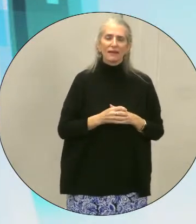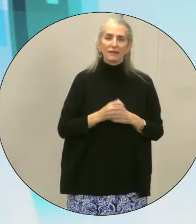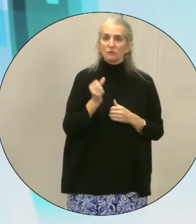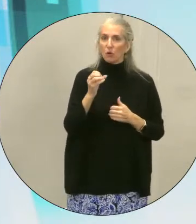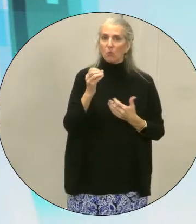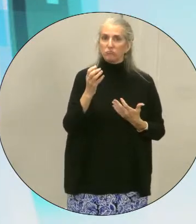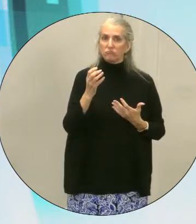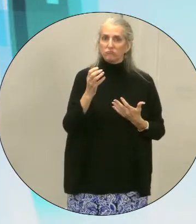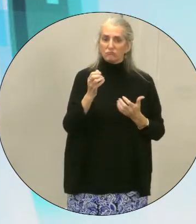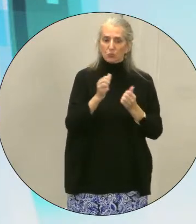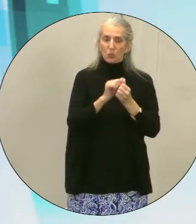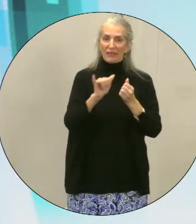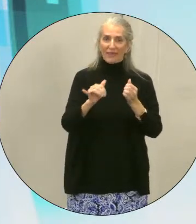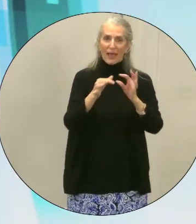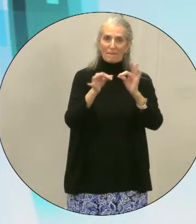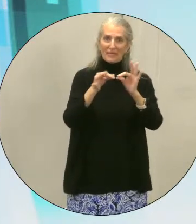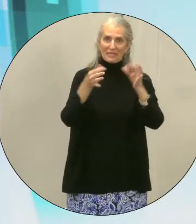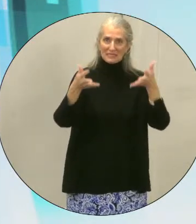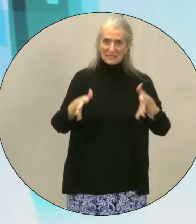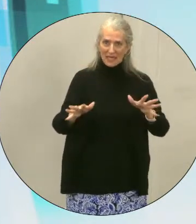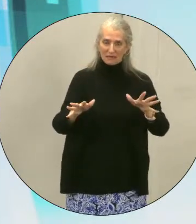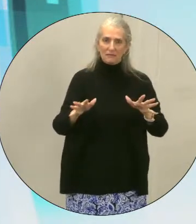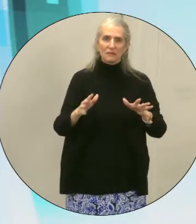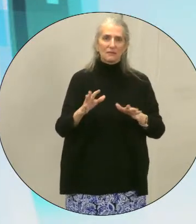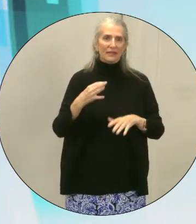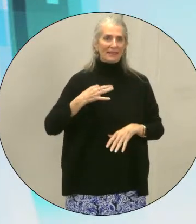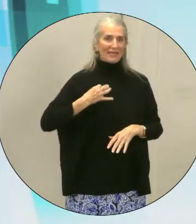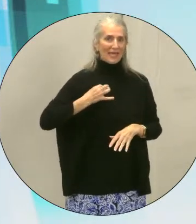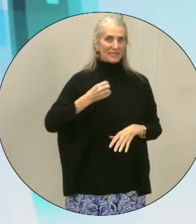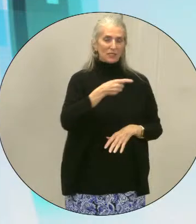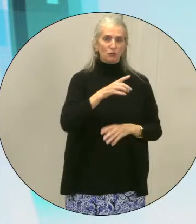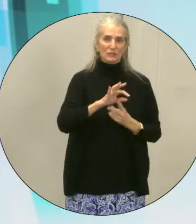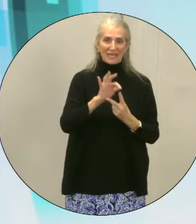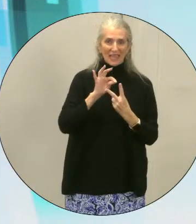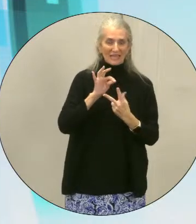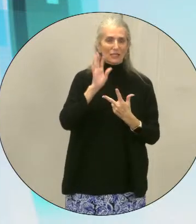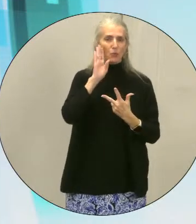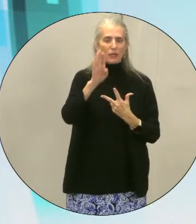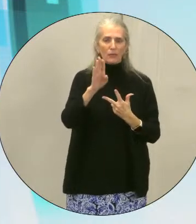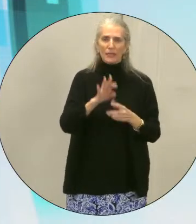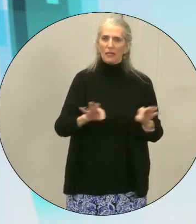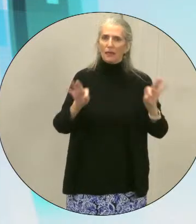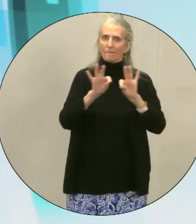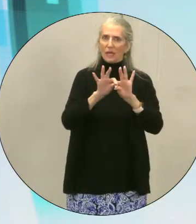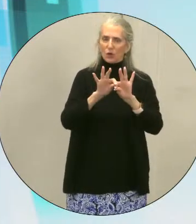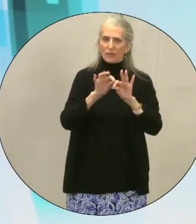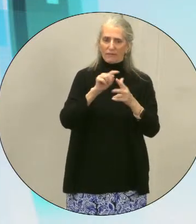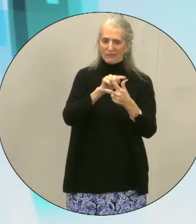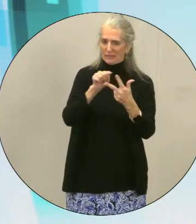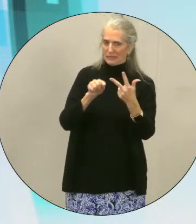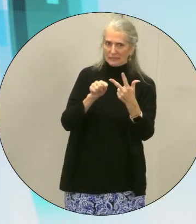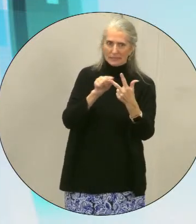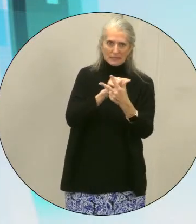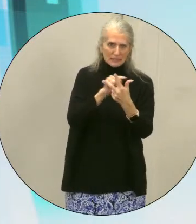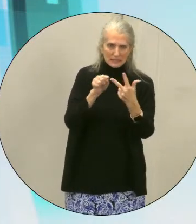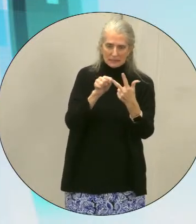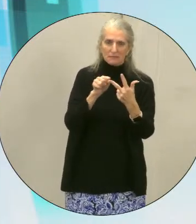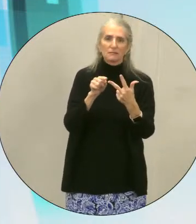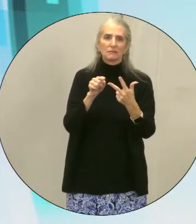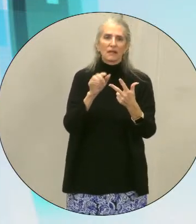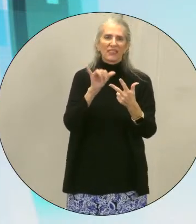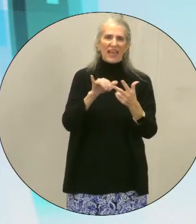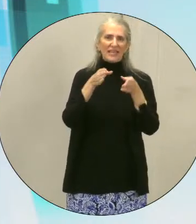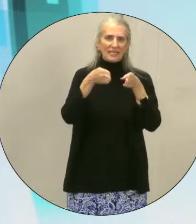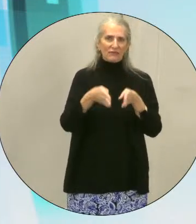So with that being said, the candidate that you select, it will be imperative that this individual continues the